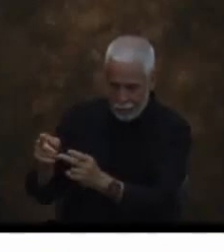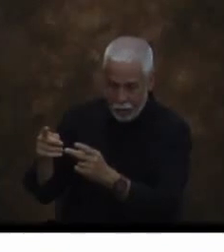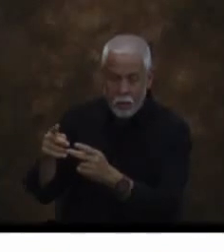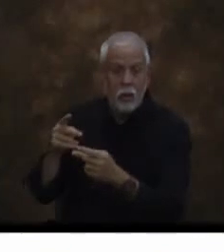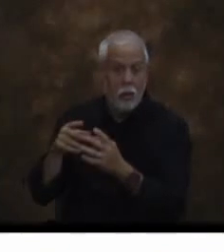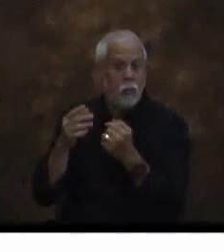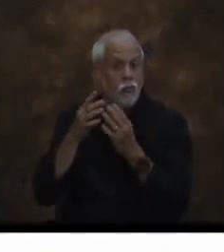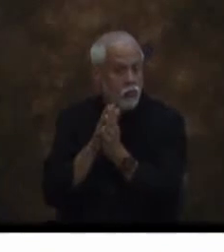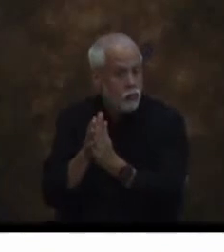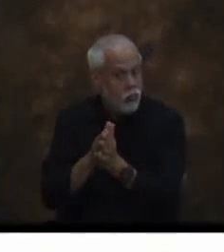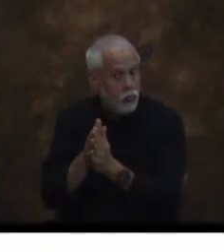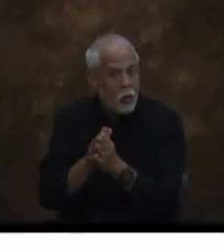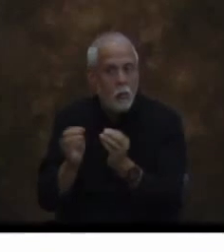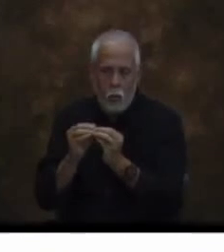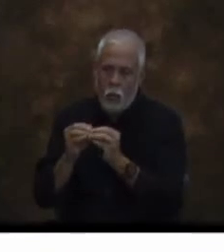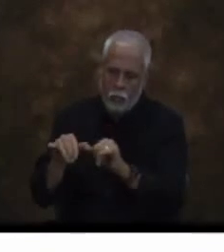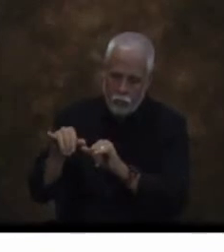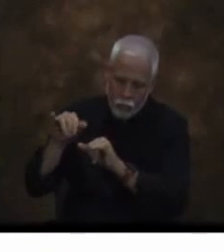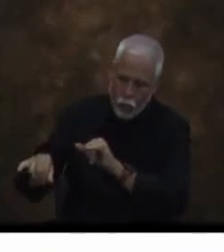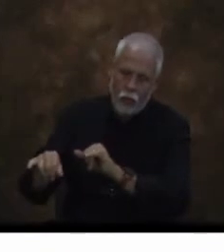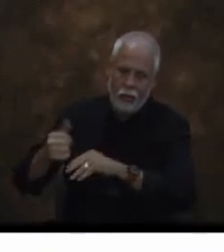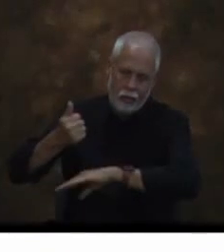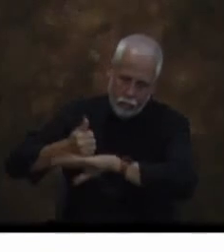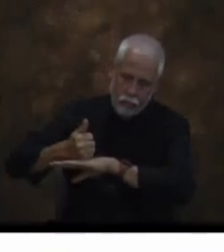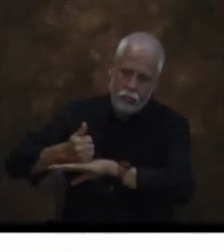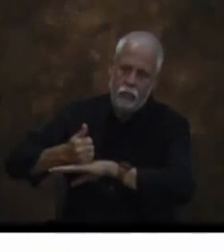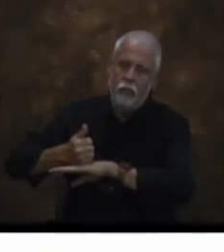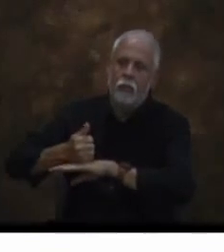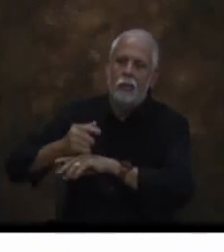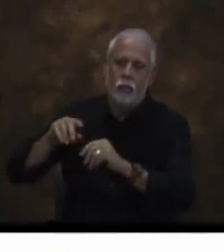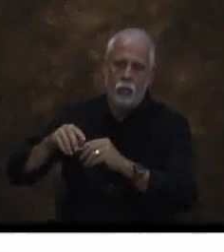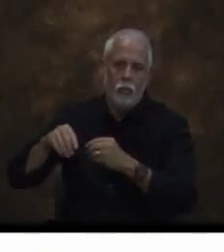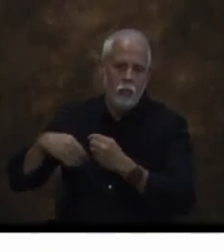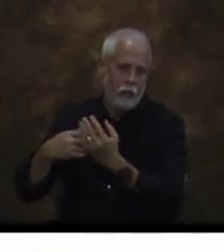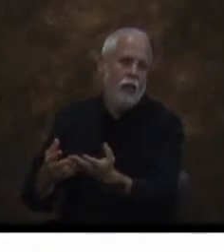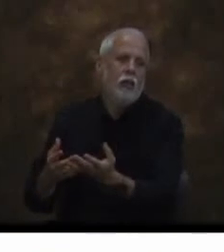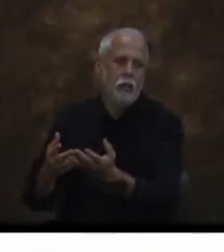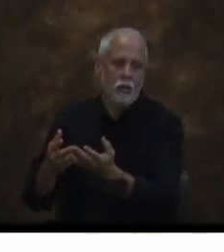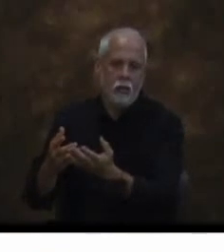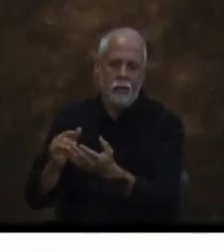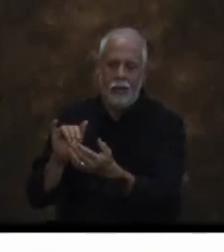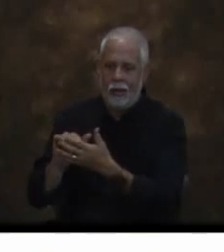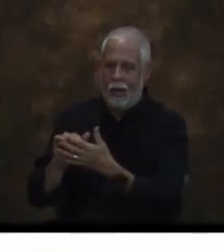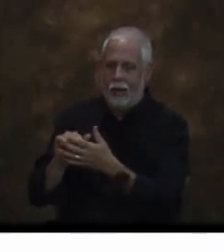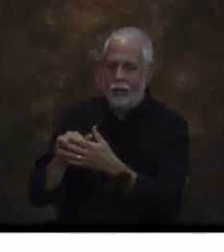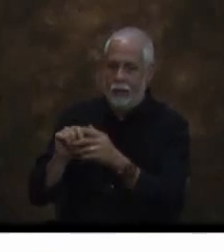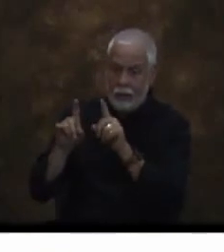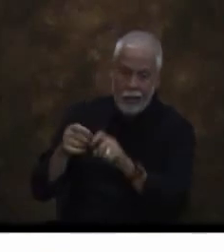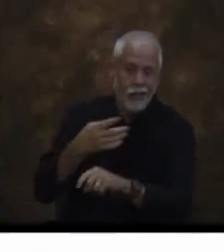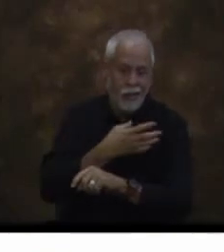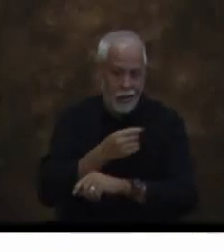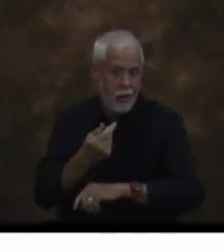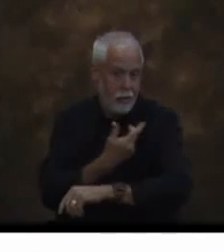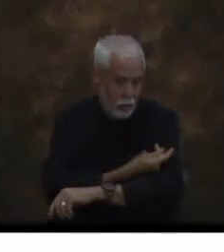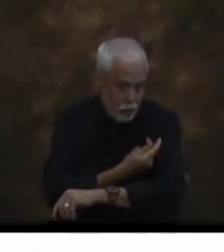very interested in having a much more permanent and fixed site to be able to provide that testing and